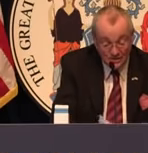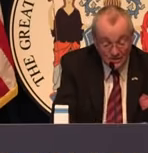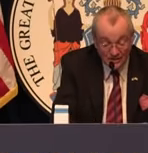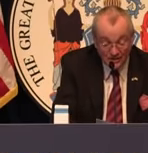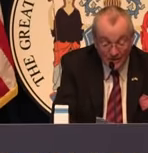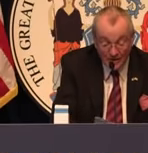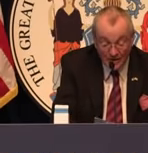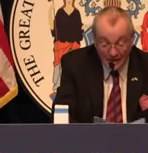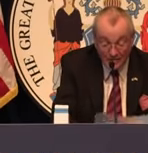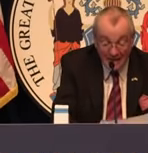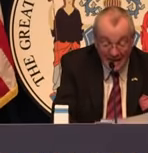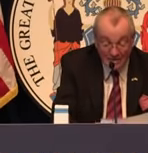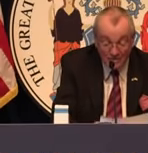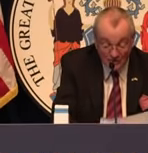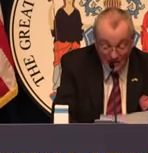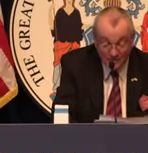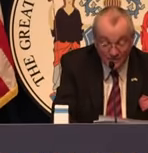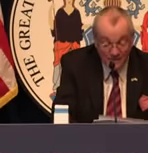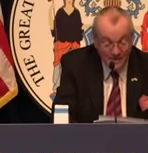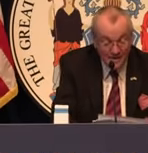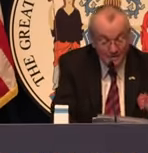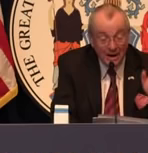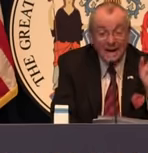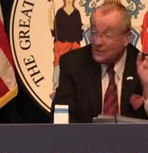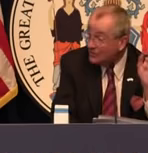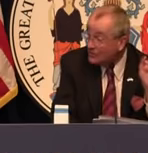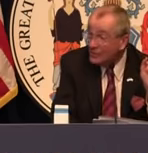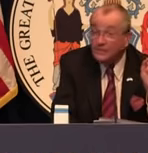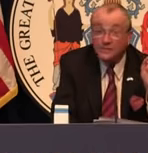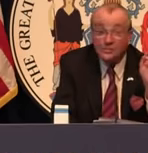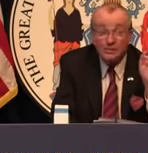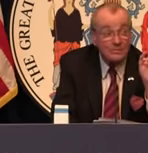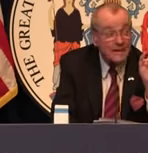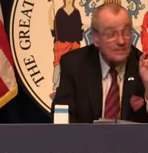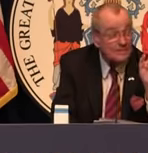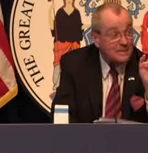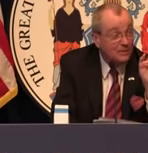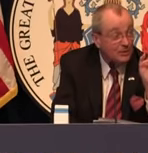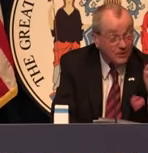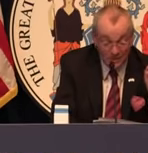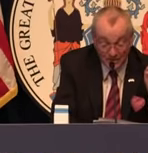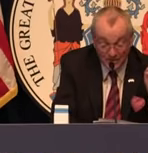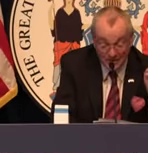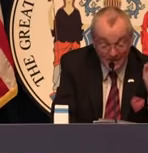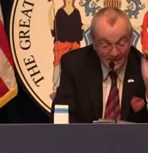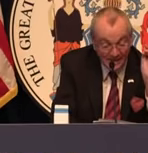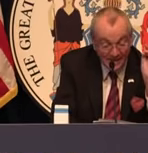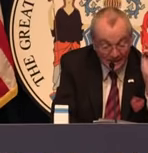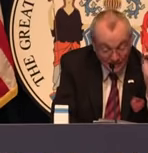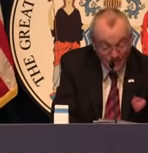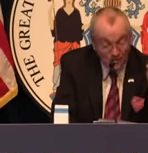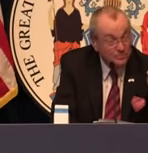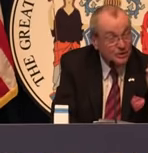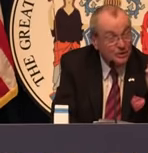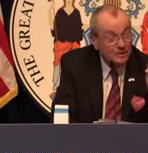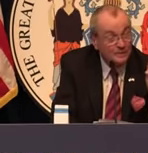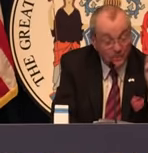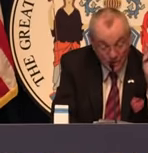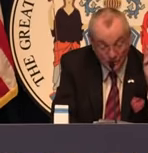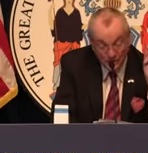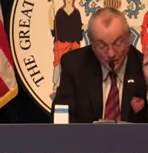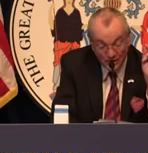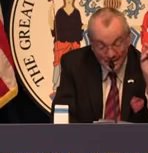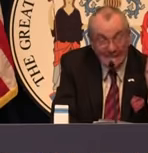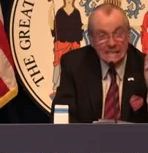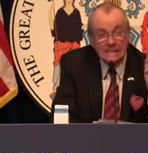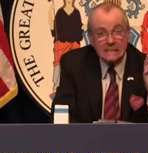to sit still, Sarah kept an active life, buying herself, get a hold of this, everybody, an elliptical machine when